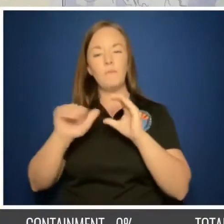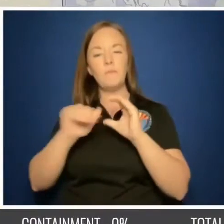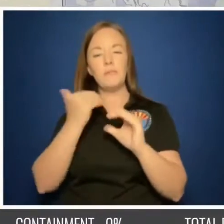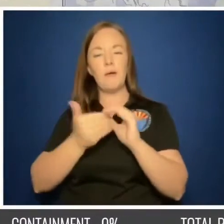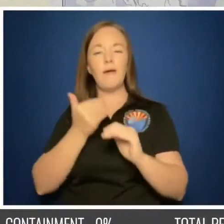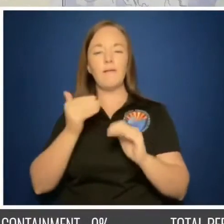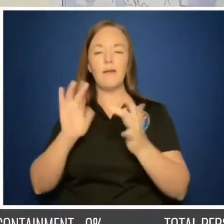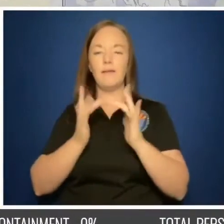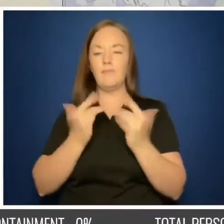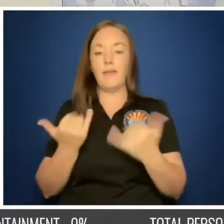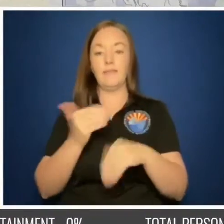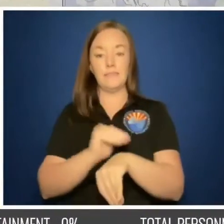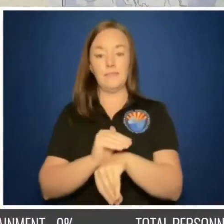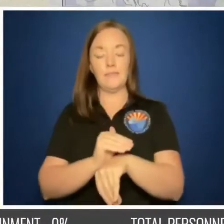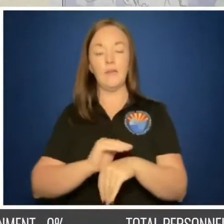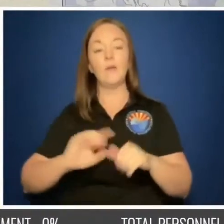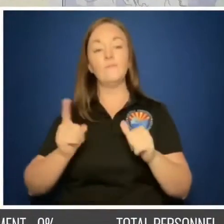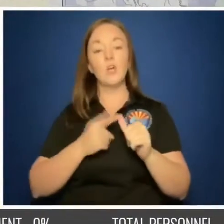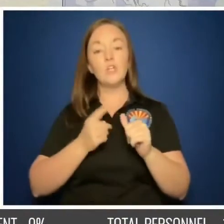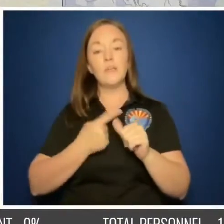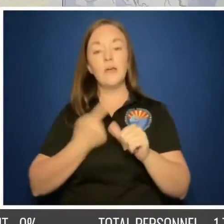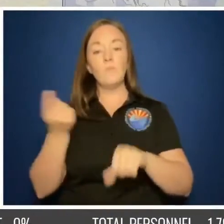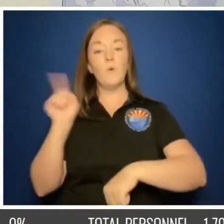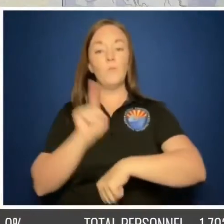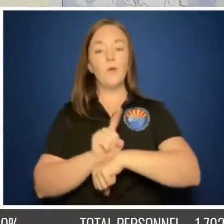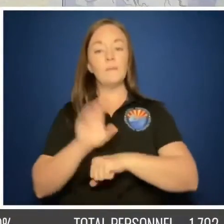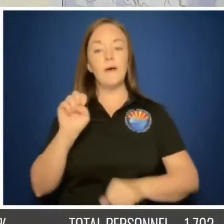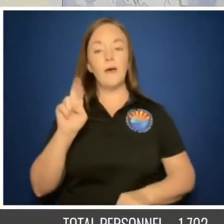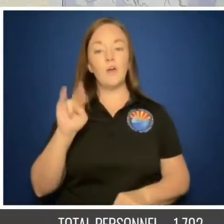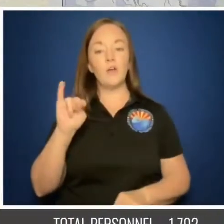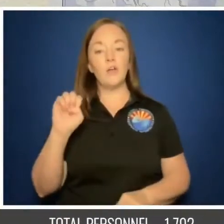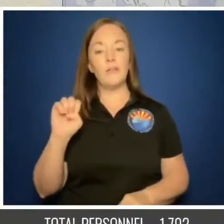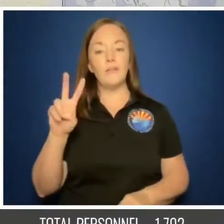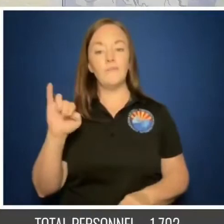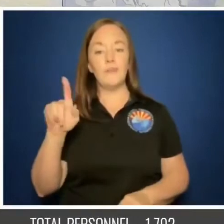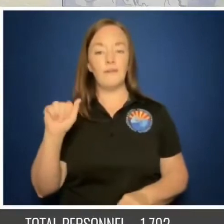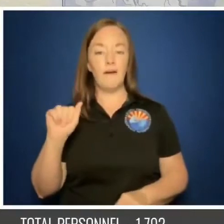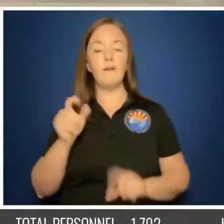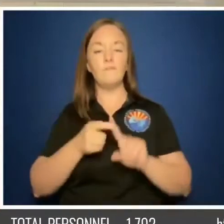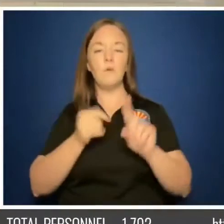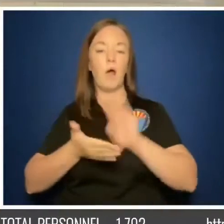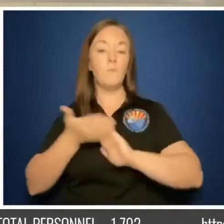First up, we're going to bring back Ernie Villa, our Operations Section Chief.